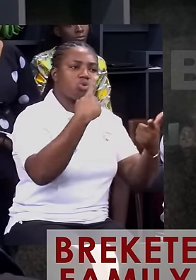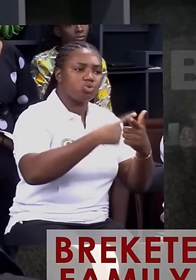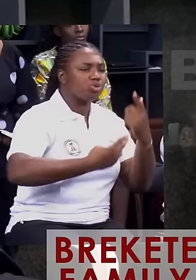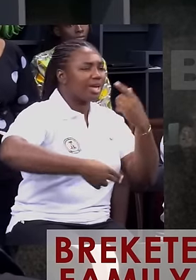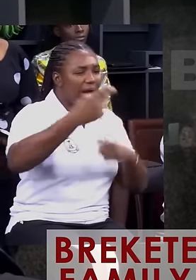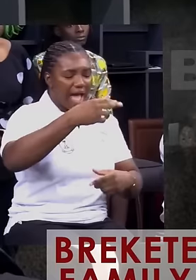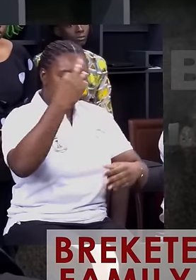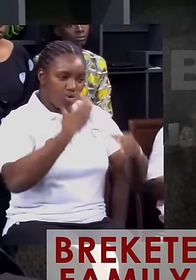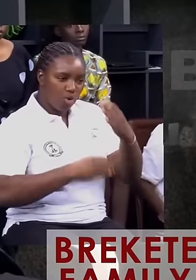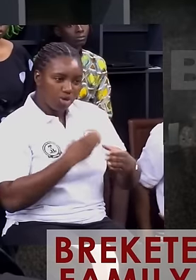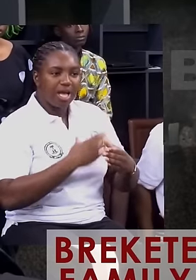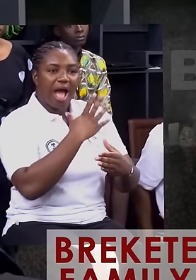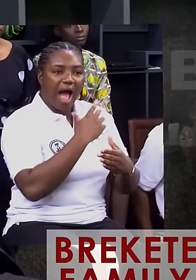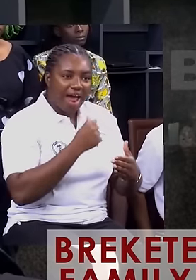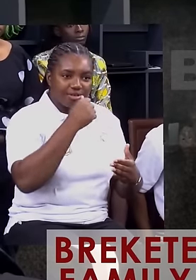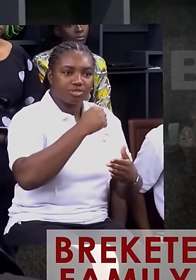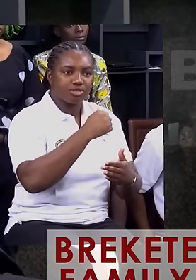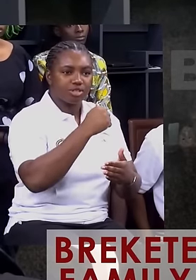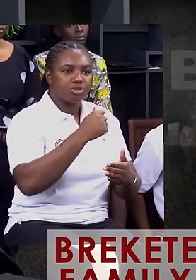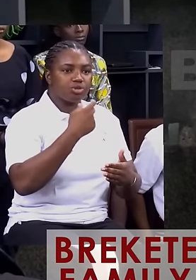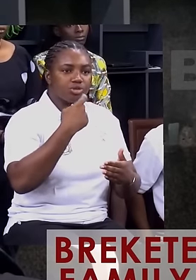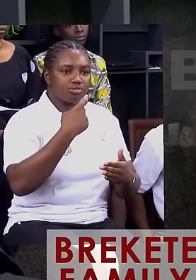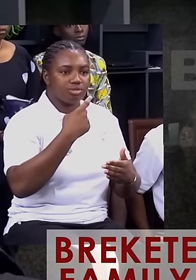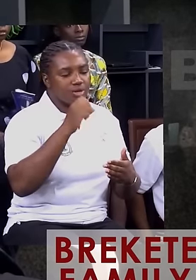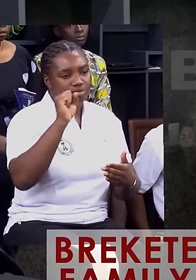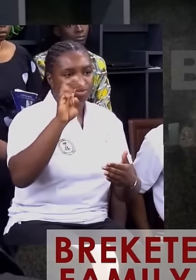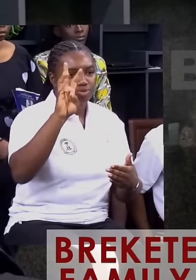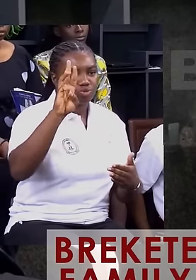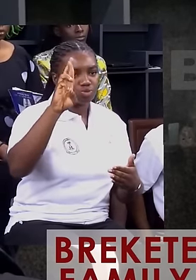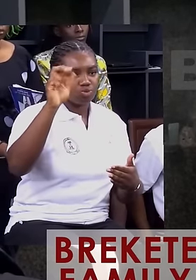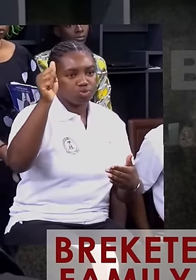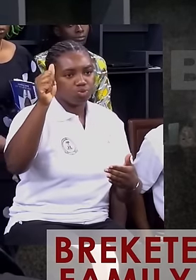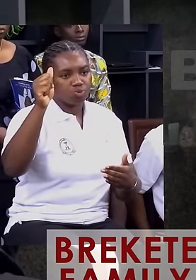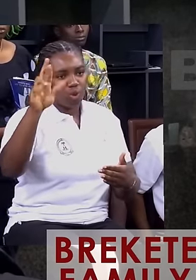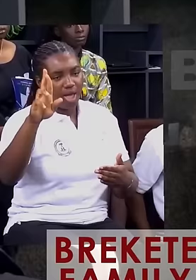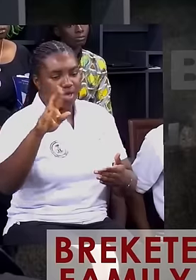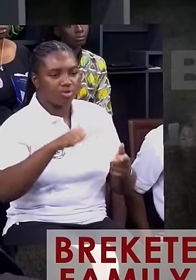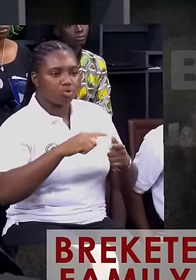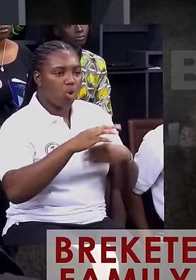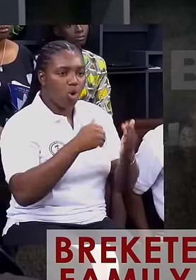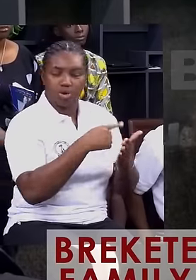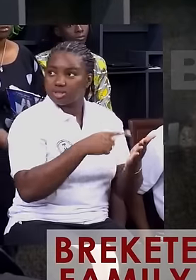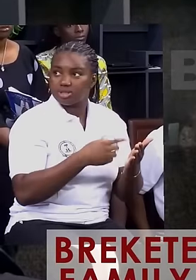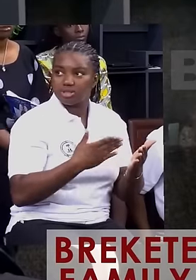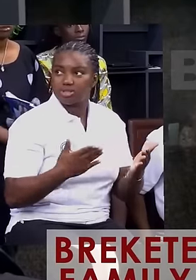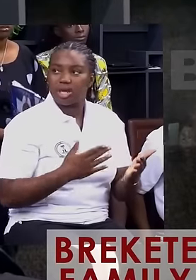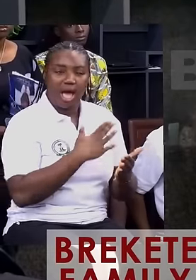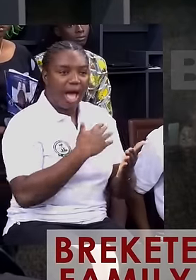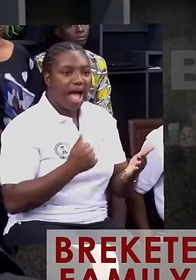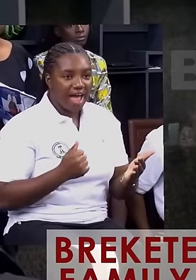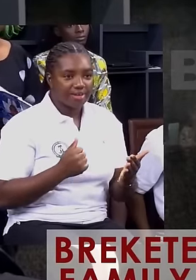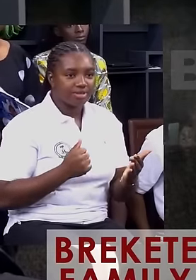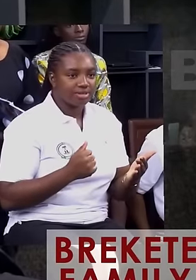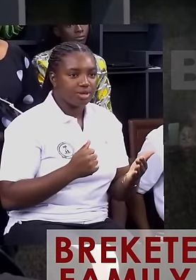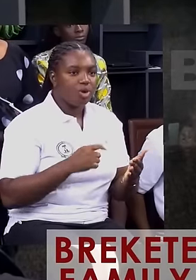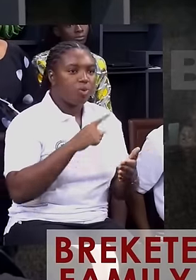High court and confirm and swear to all these things you have told us. And they came back with the affidavit. Honorable President,